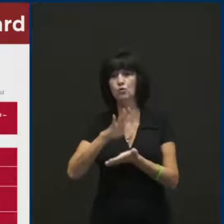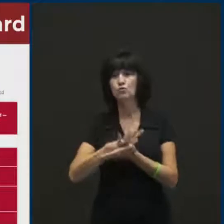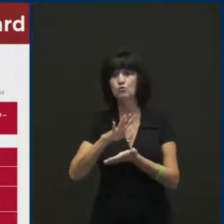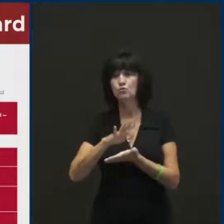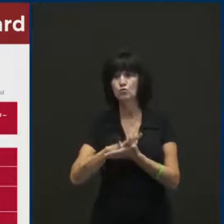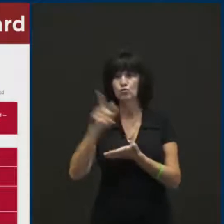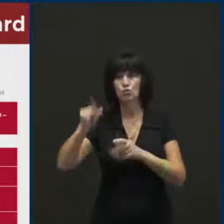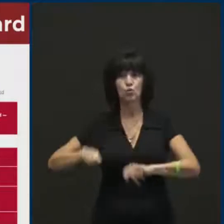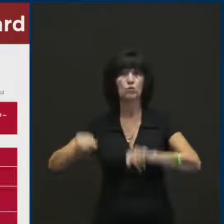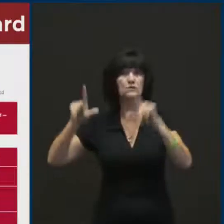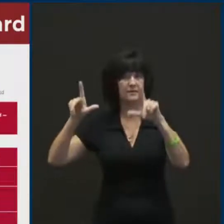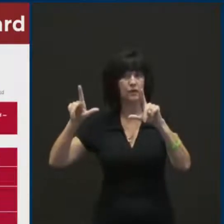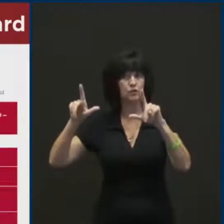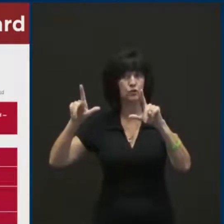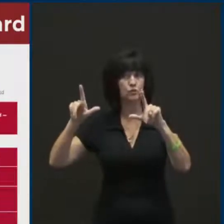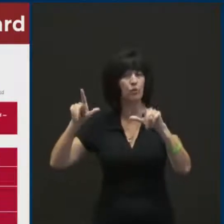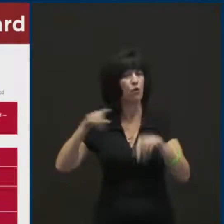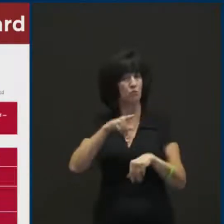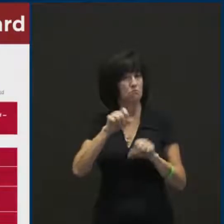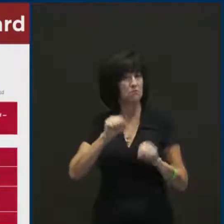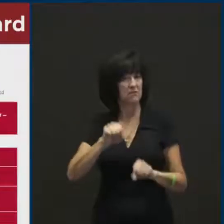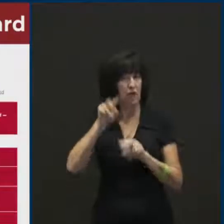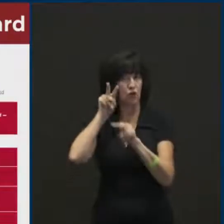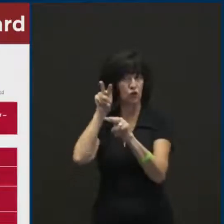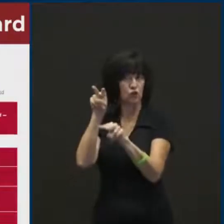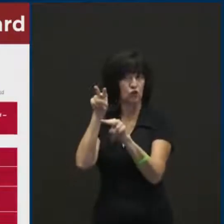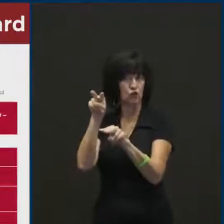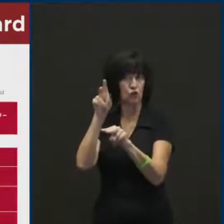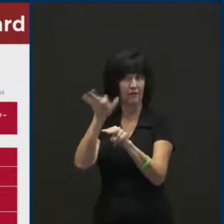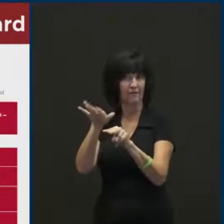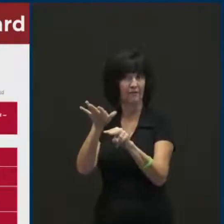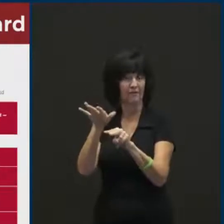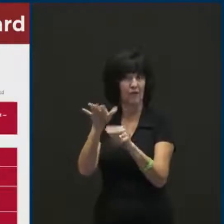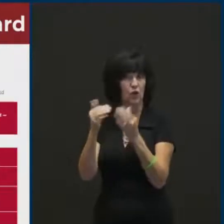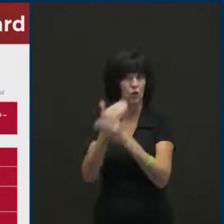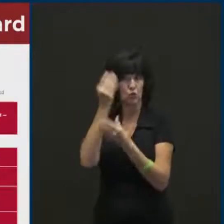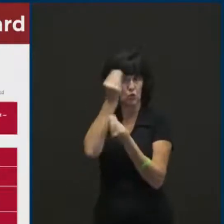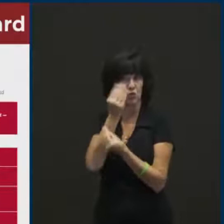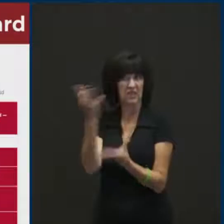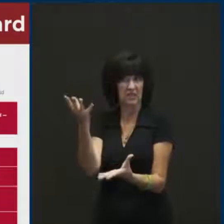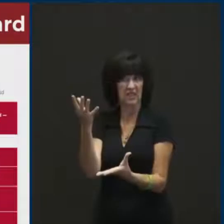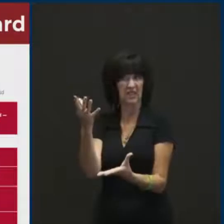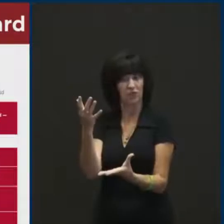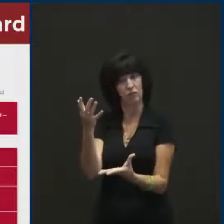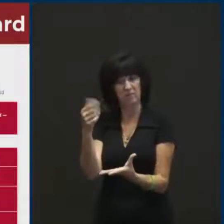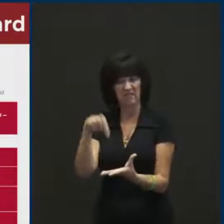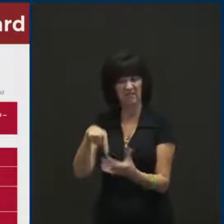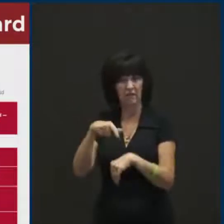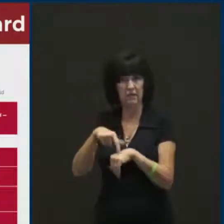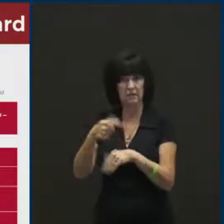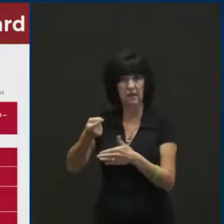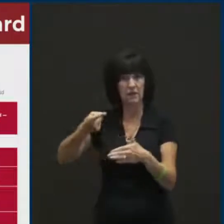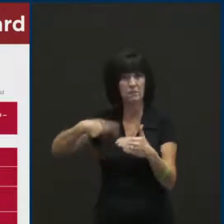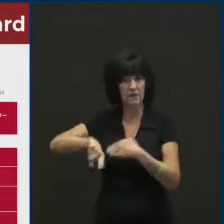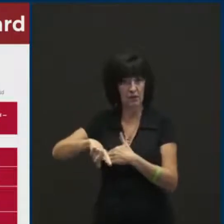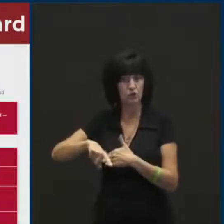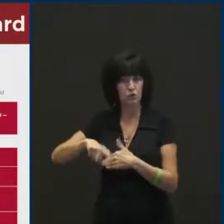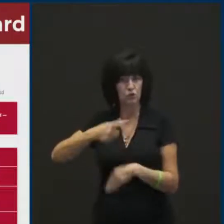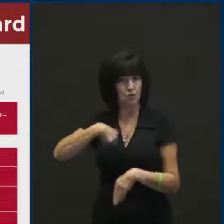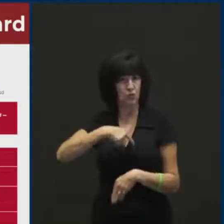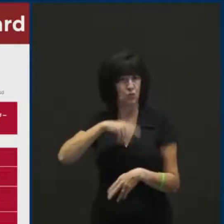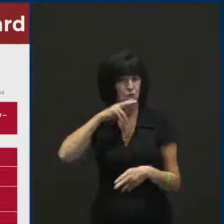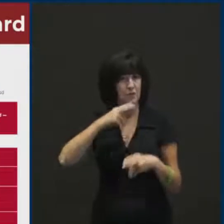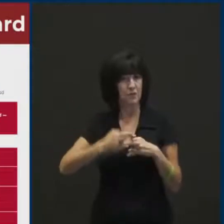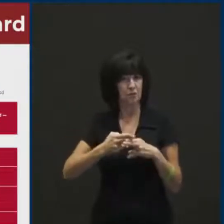dashboard. So look to see those updates this time next week. As we mentioned before,